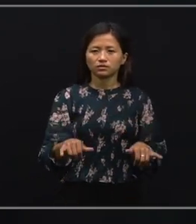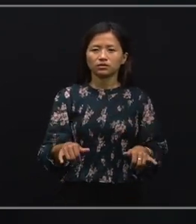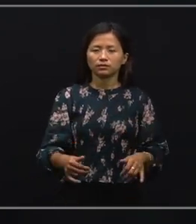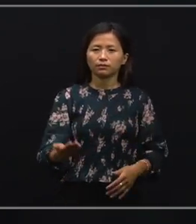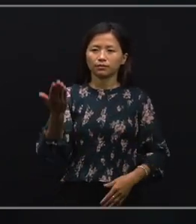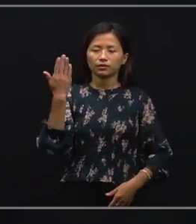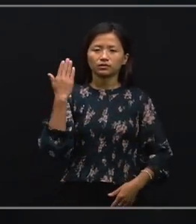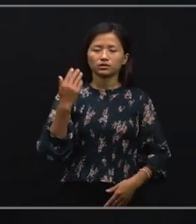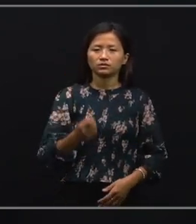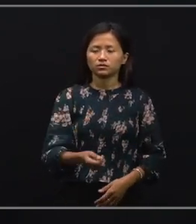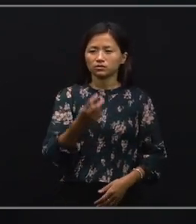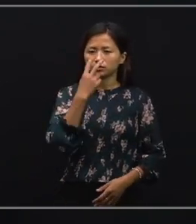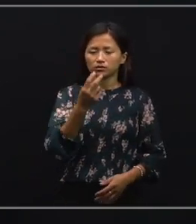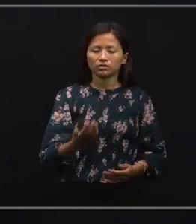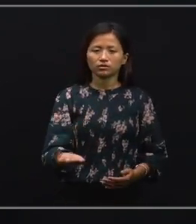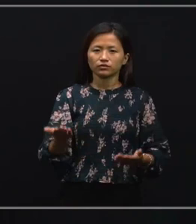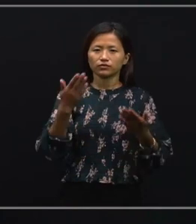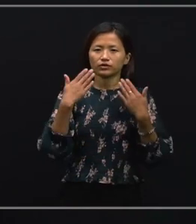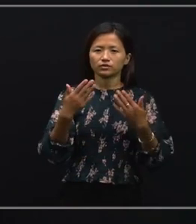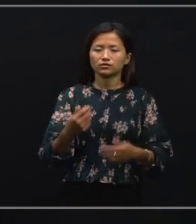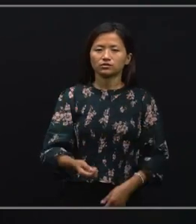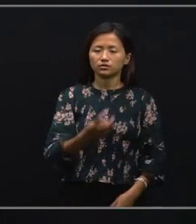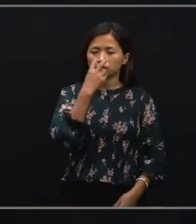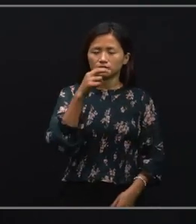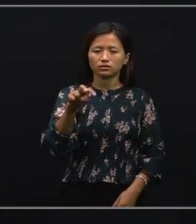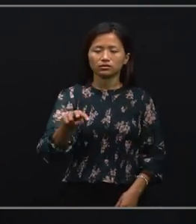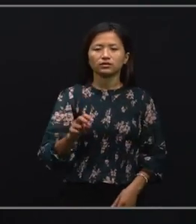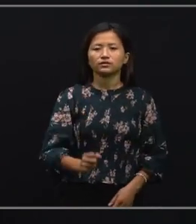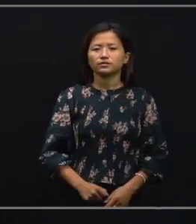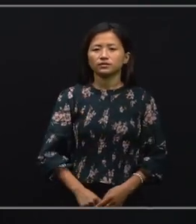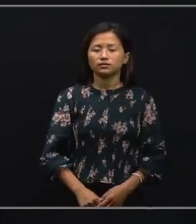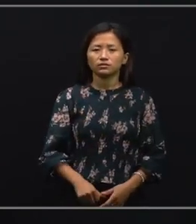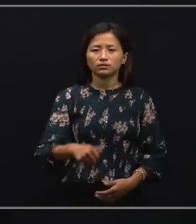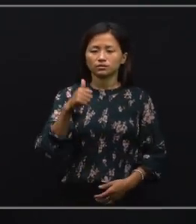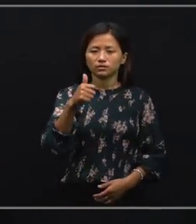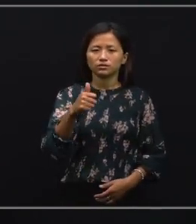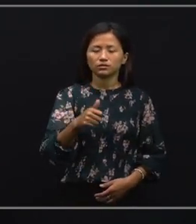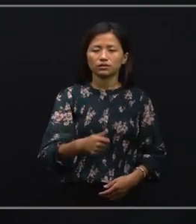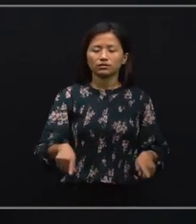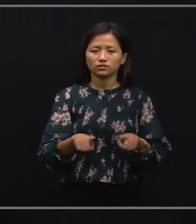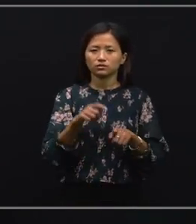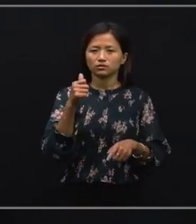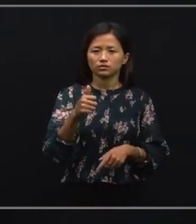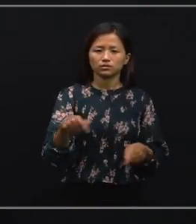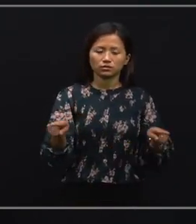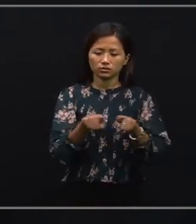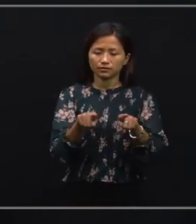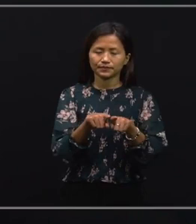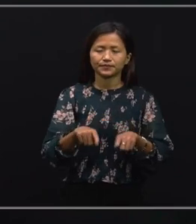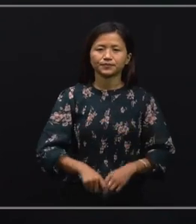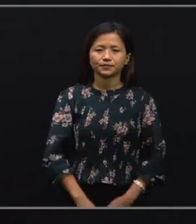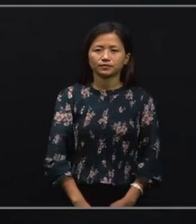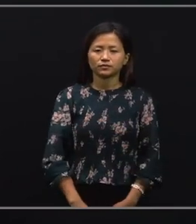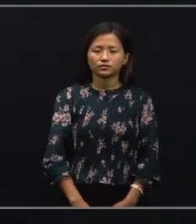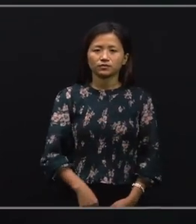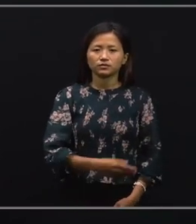fed. The thing that they are going to face in front of the father would not be as good too. And so